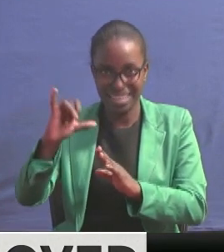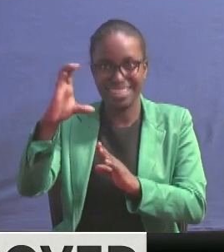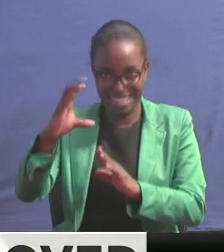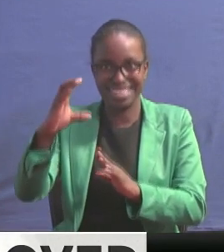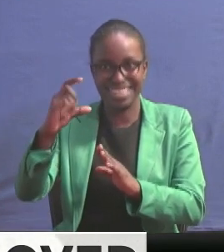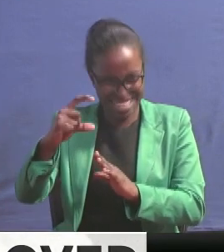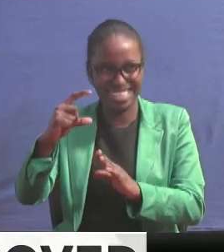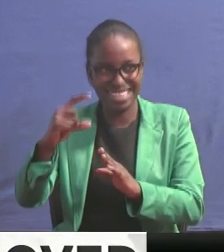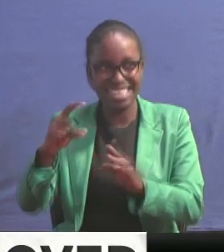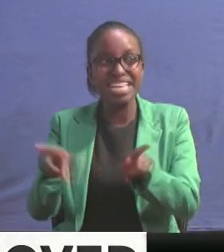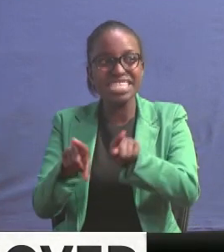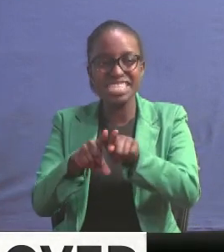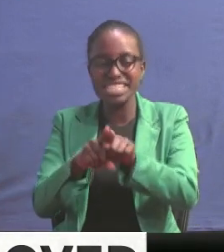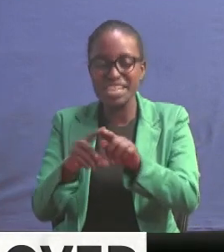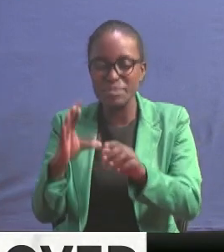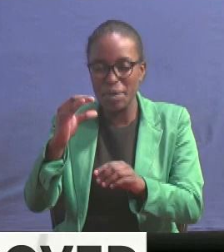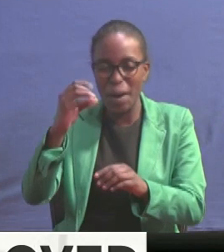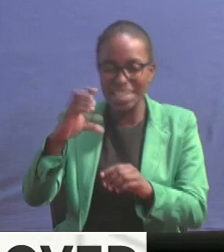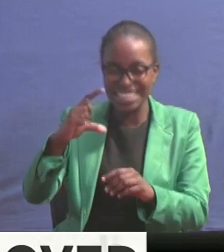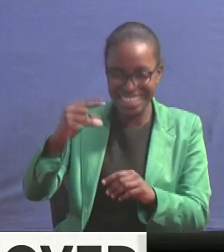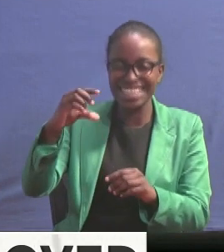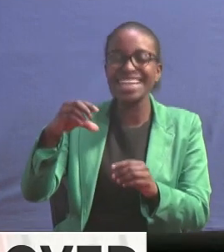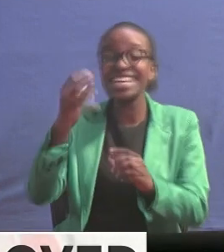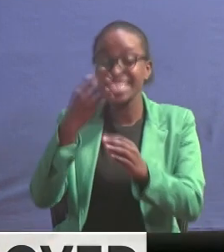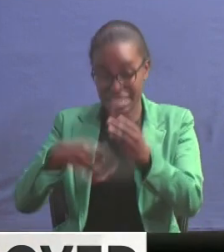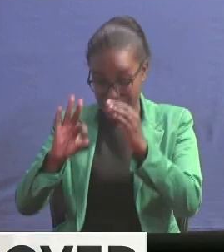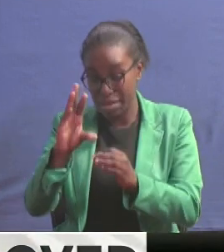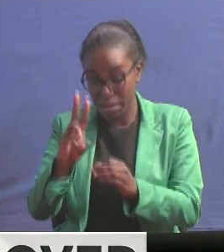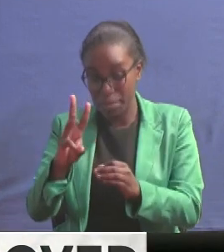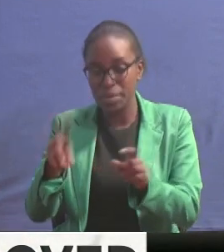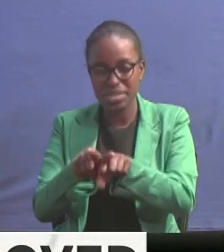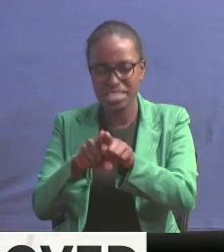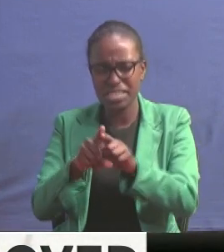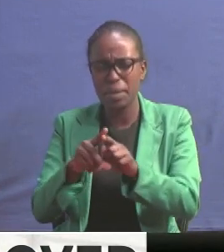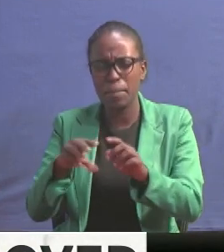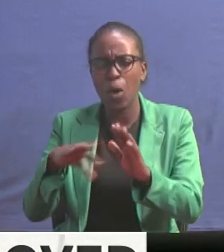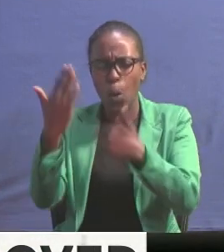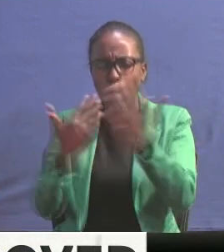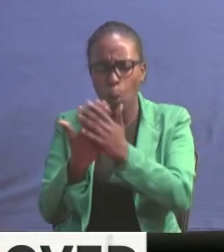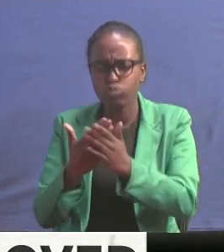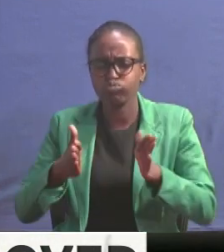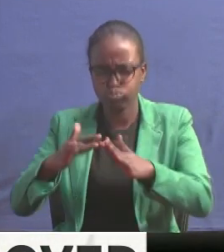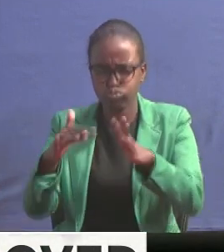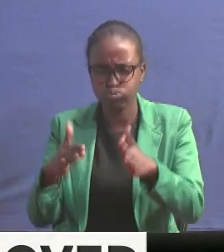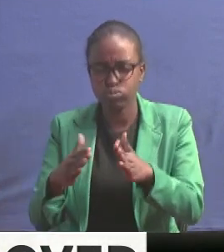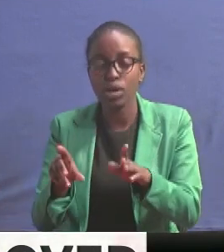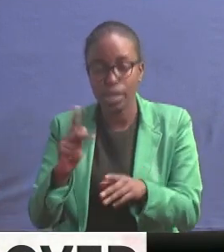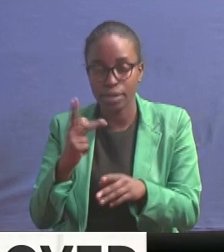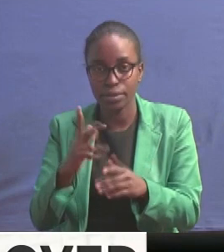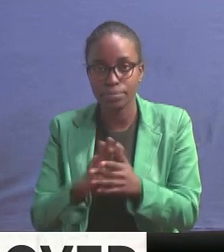Counsel, OGW, as the Attorney General of the Republic of Kenya. As members of that opinion say aye.